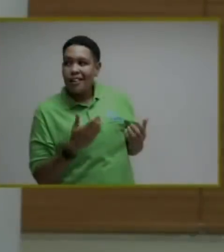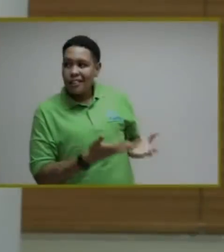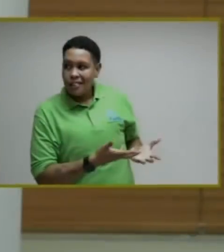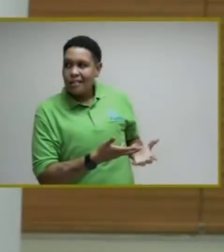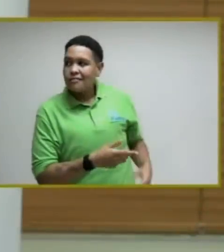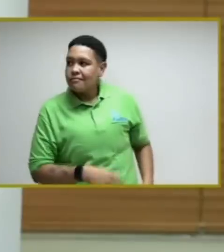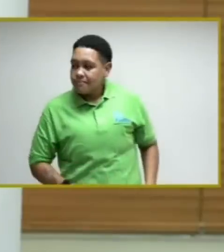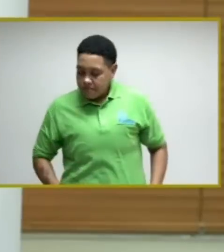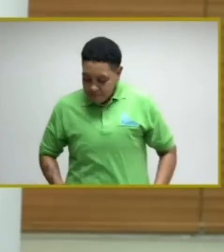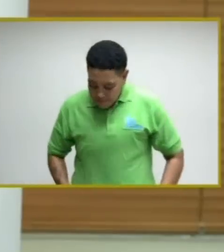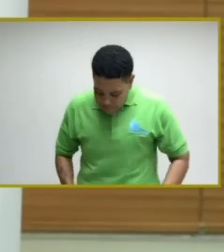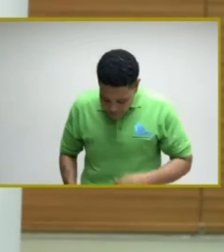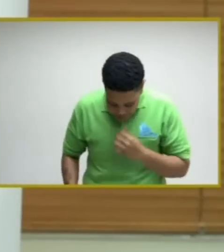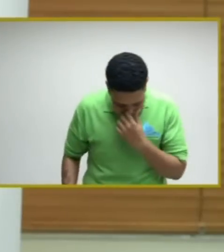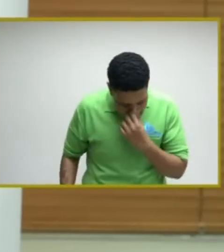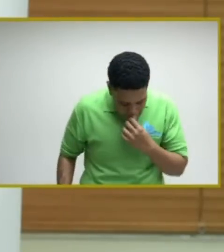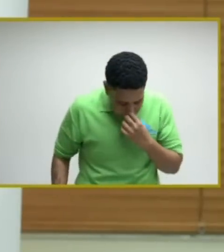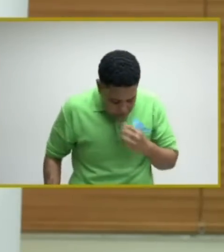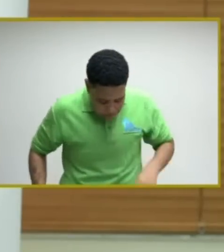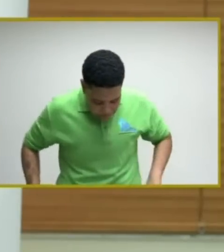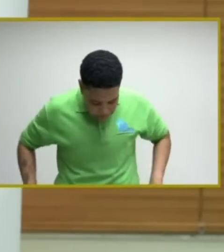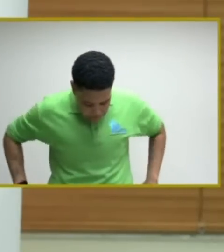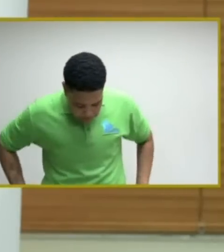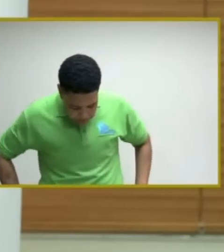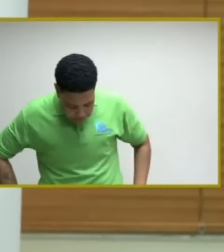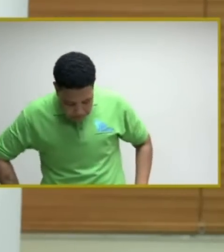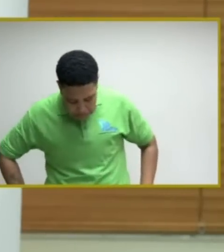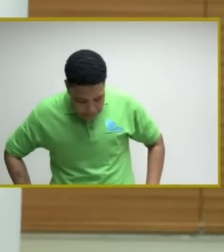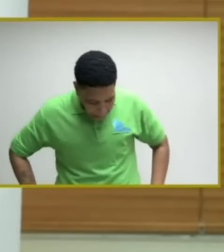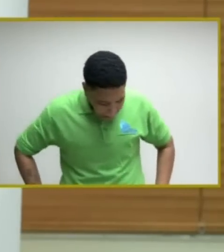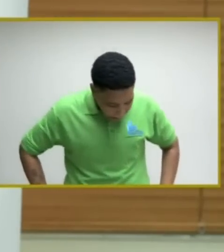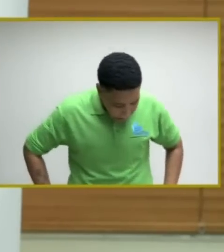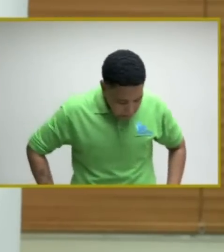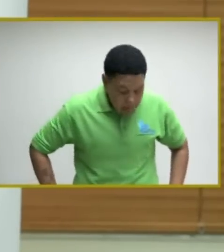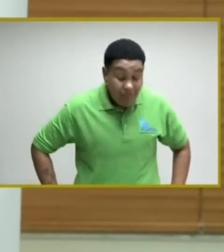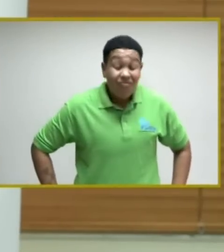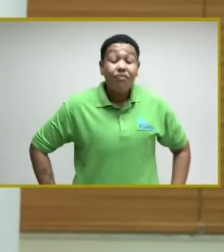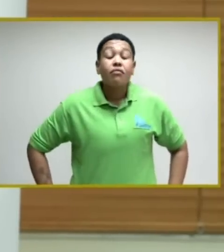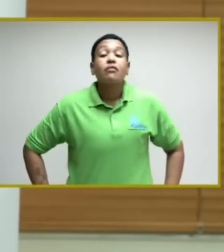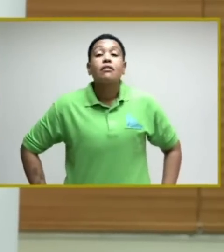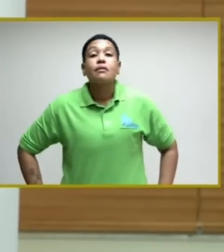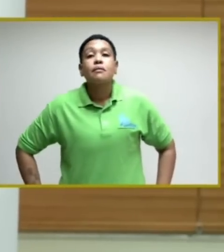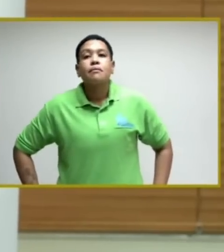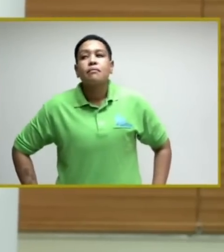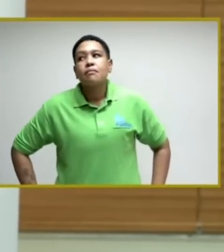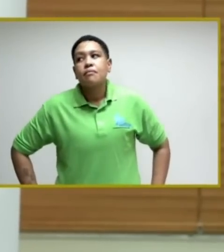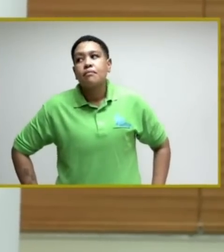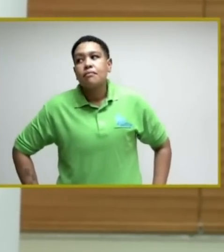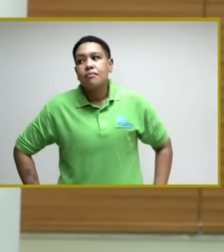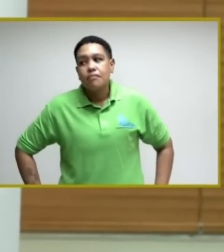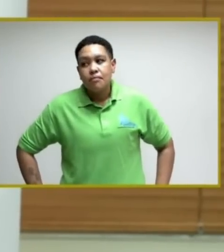Thank you very much. Thank you very much, Stephen. Good evening.